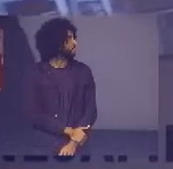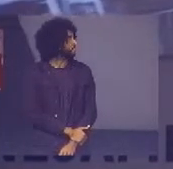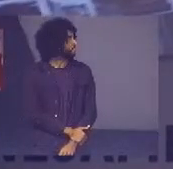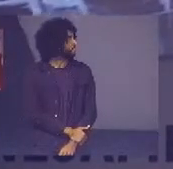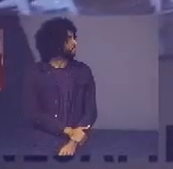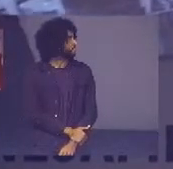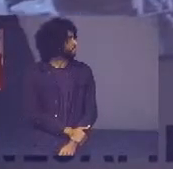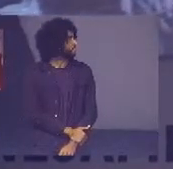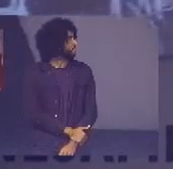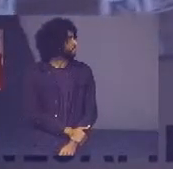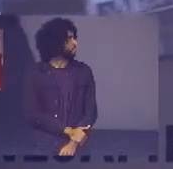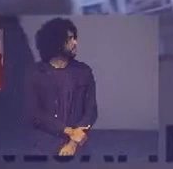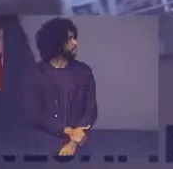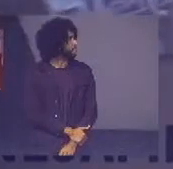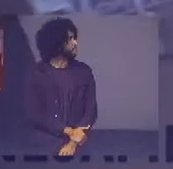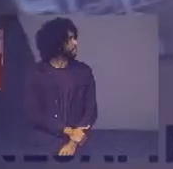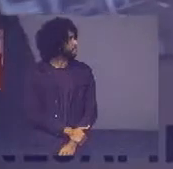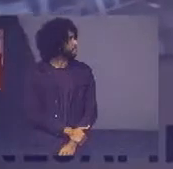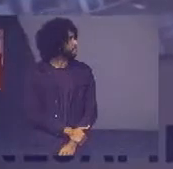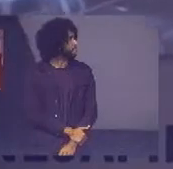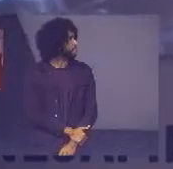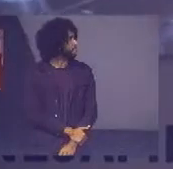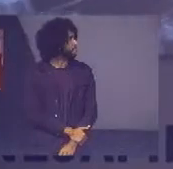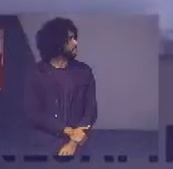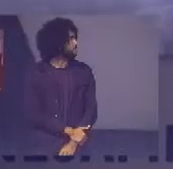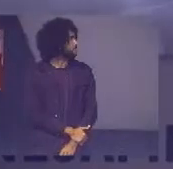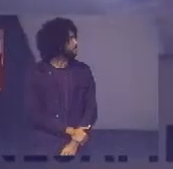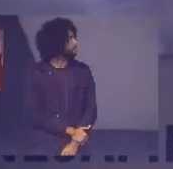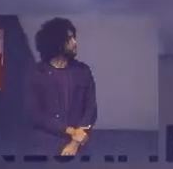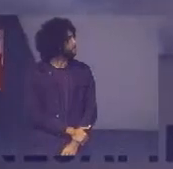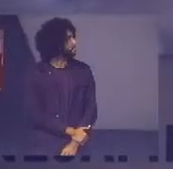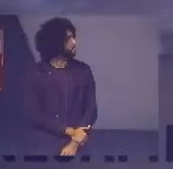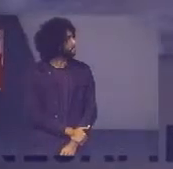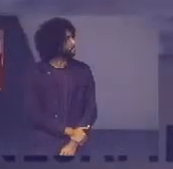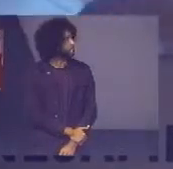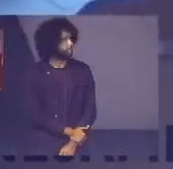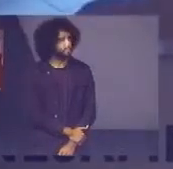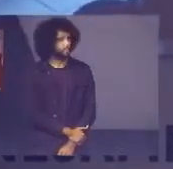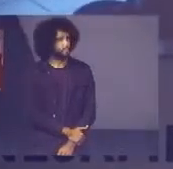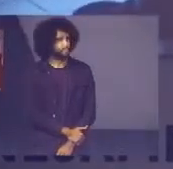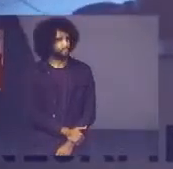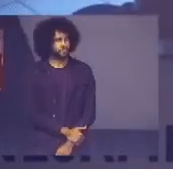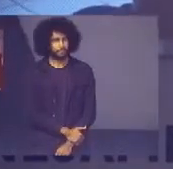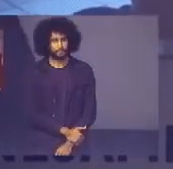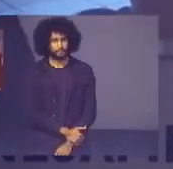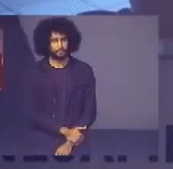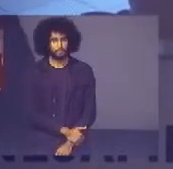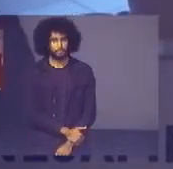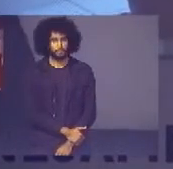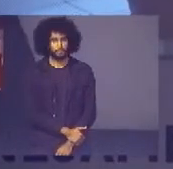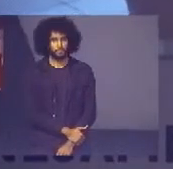Meant to be In the great outdoors